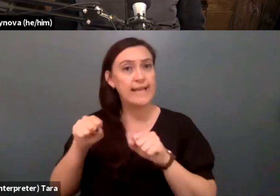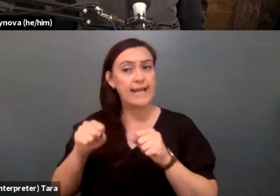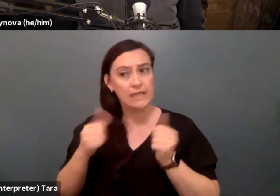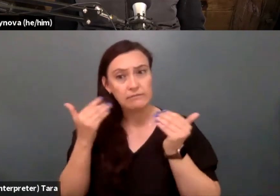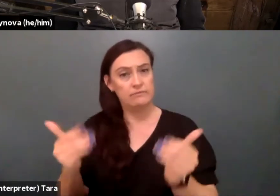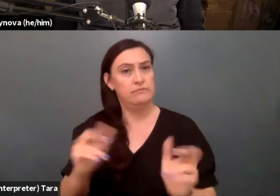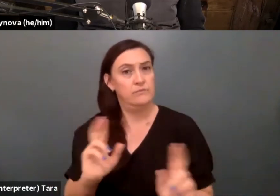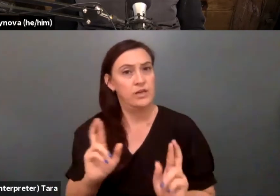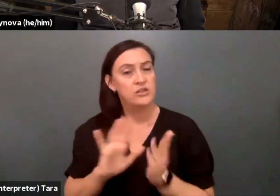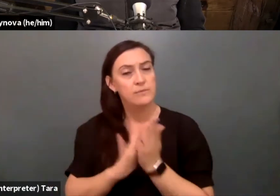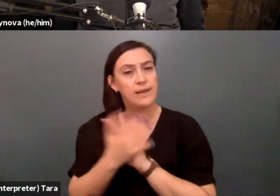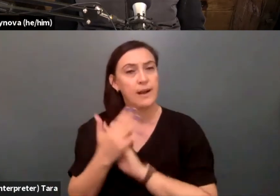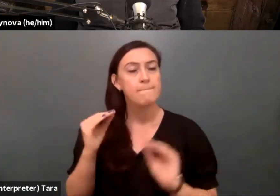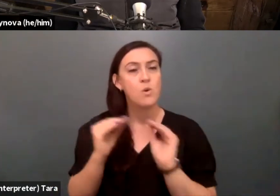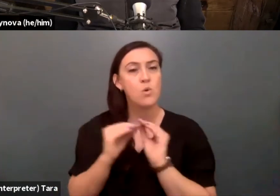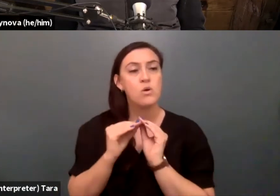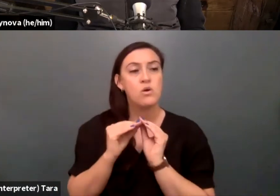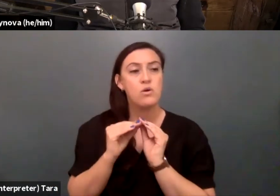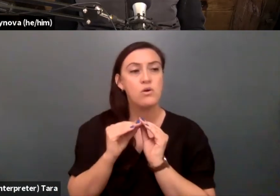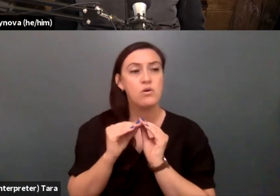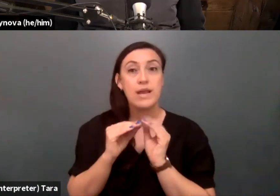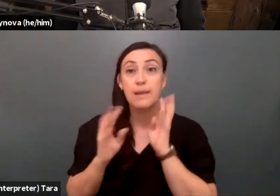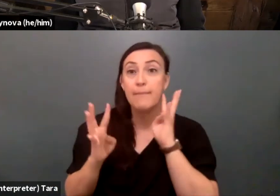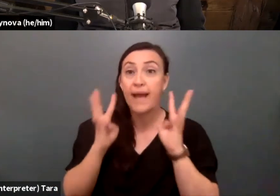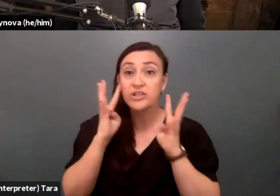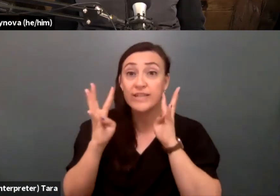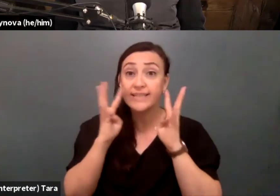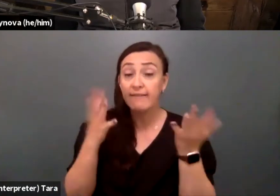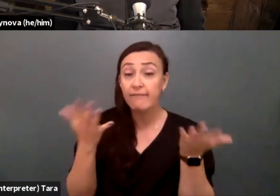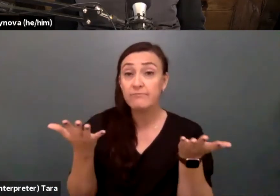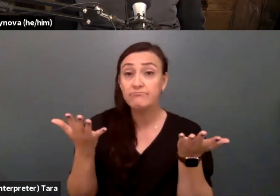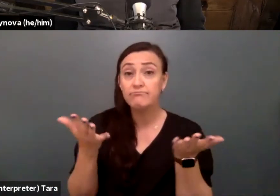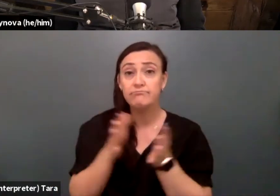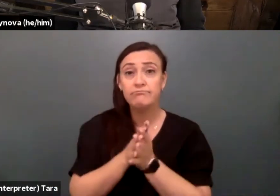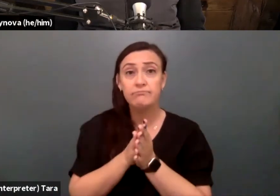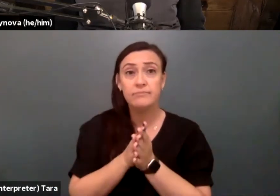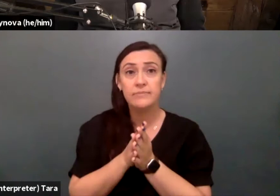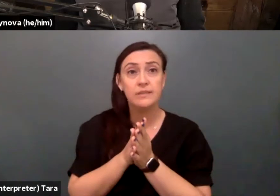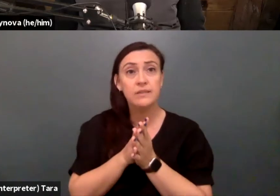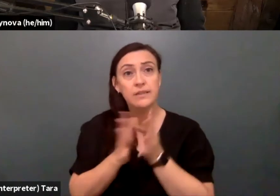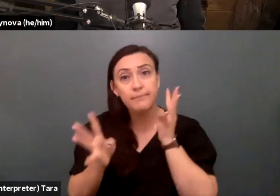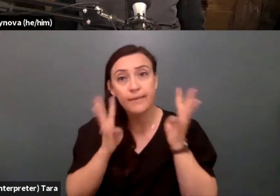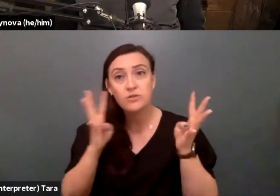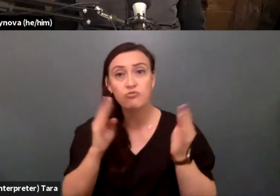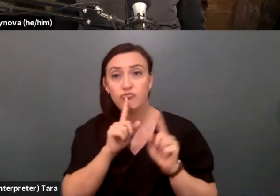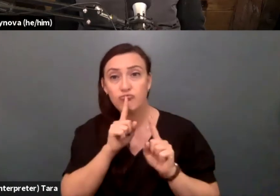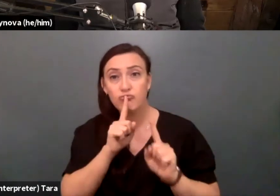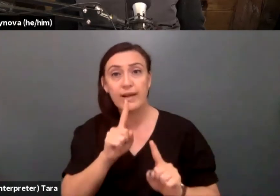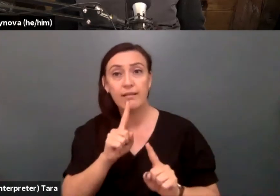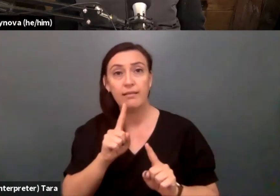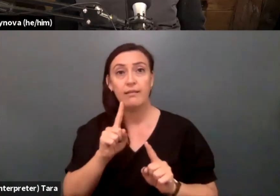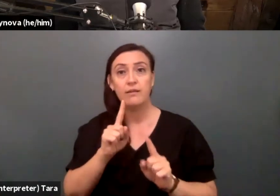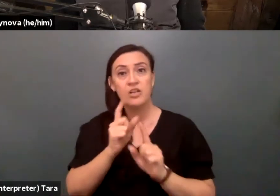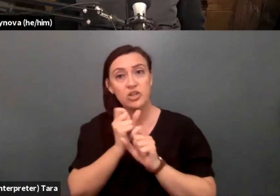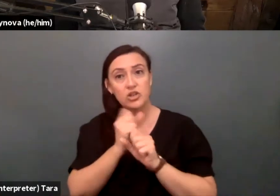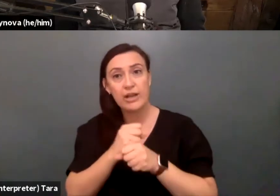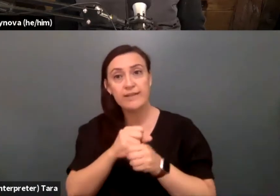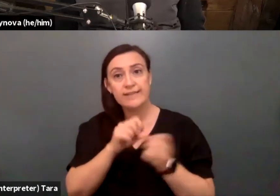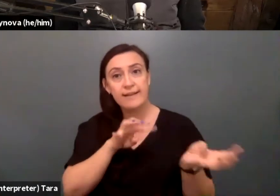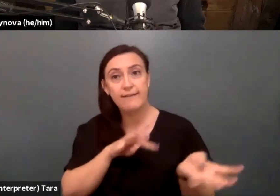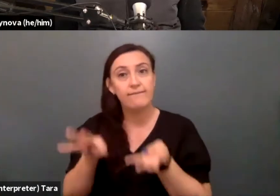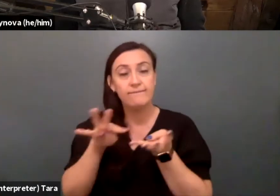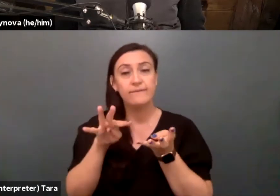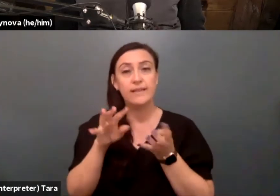to be more imaginative about real generative leadership